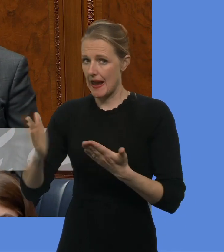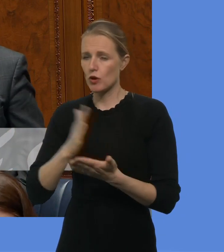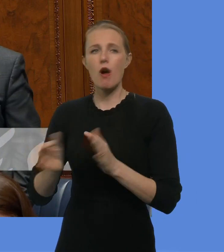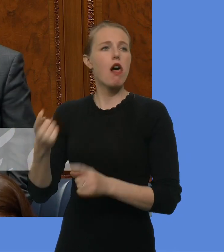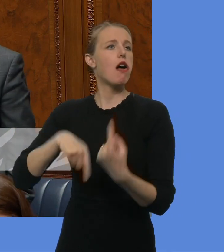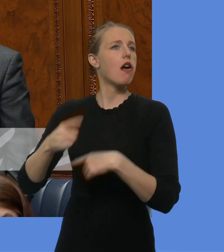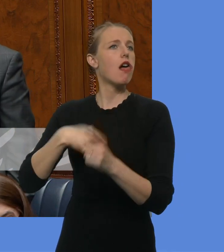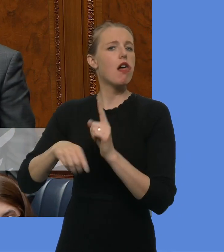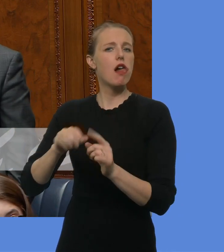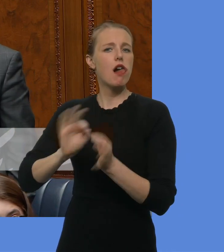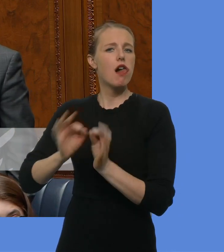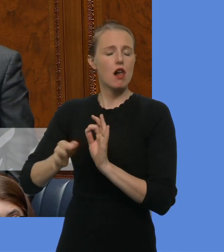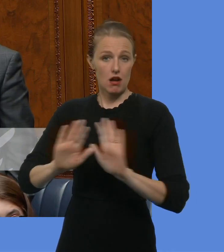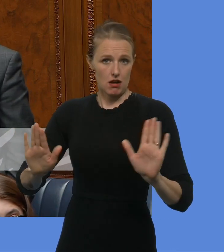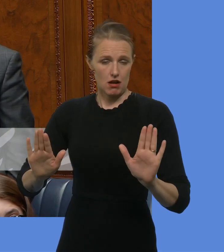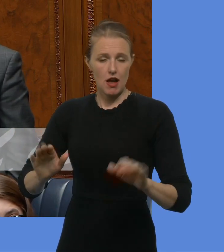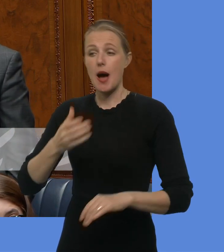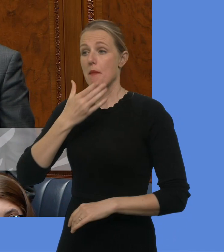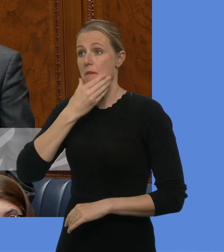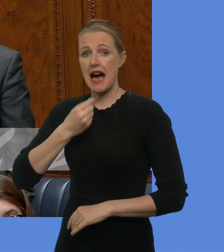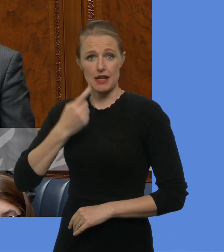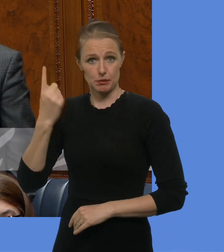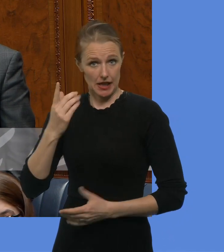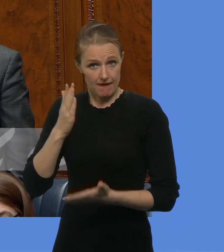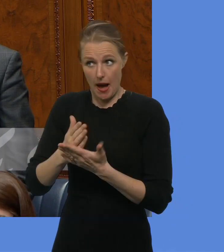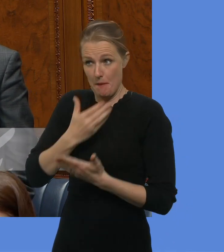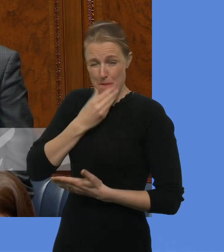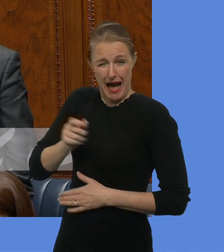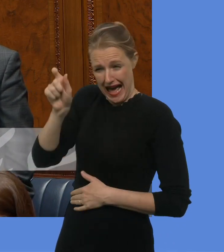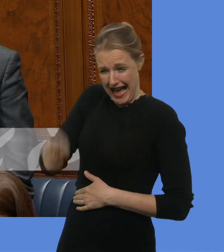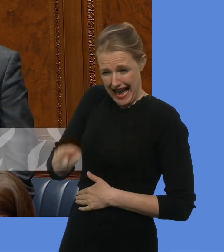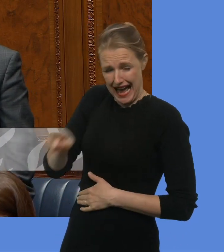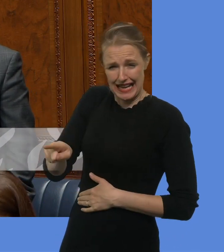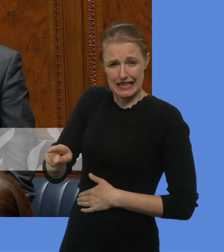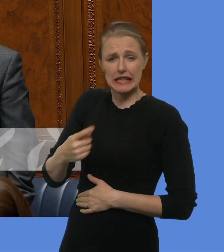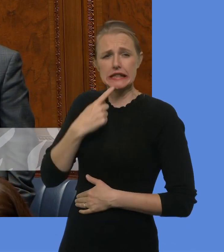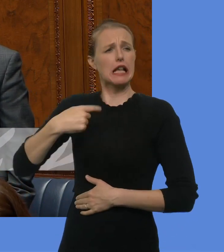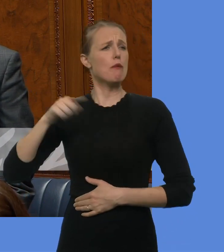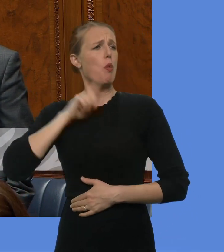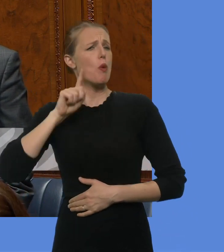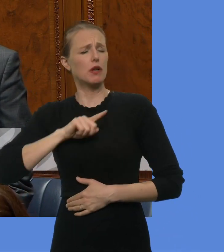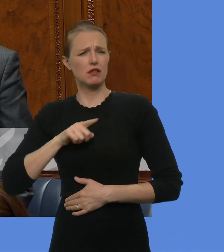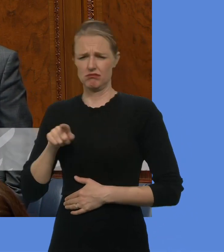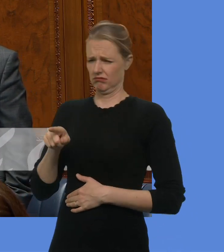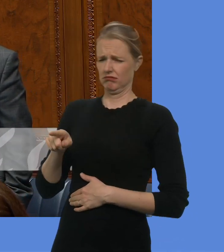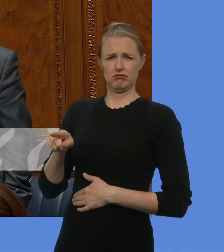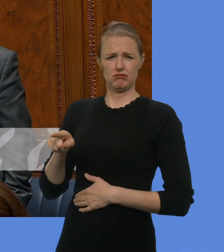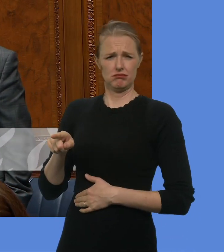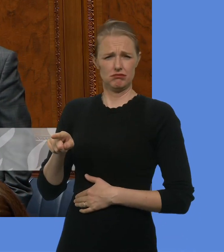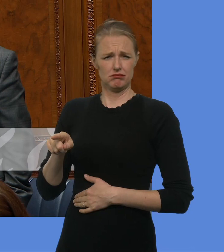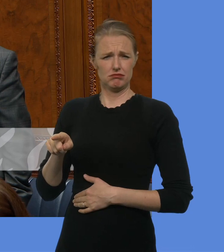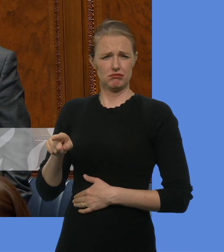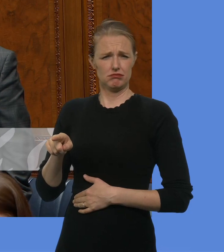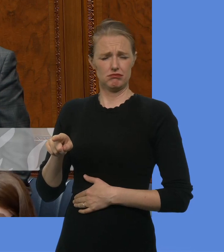where a biological man, for example, self-proclaims himself to be a woman, and a